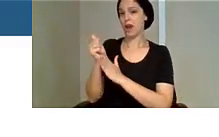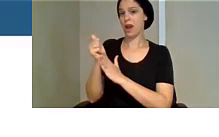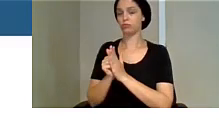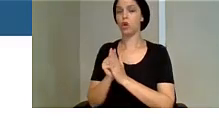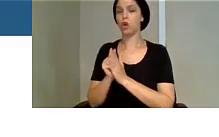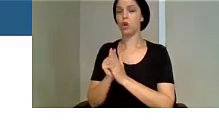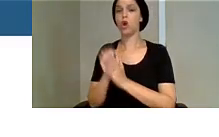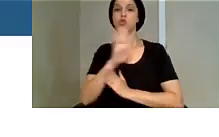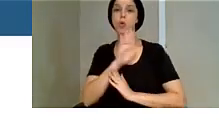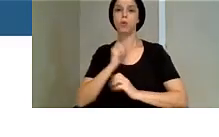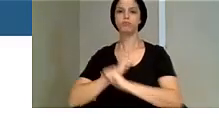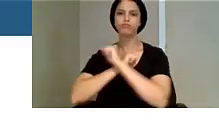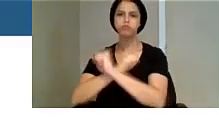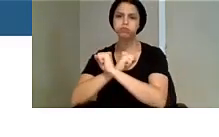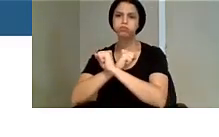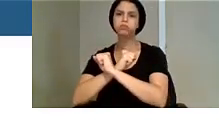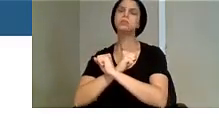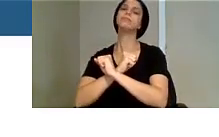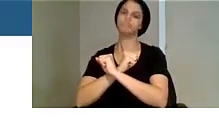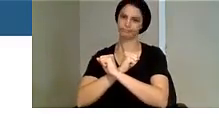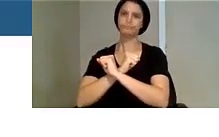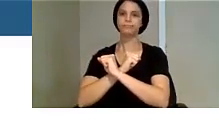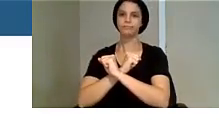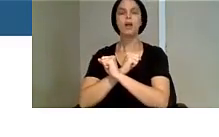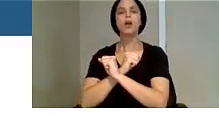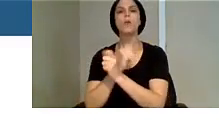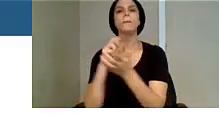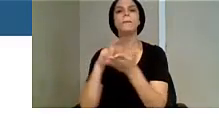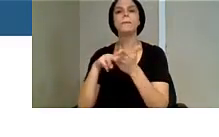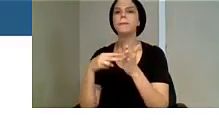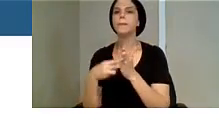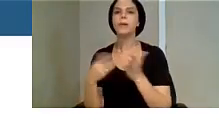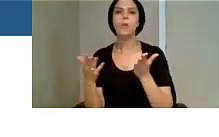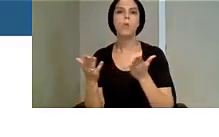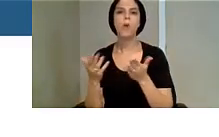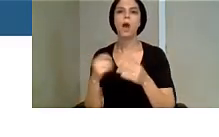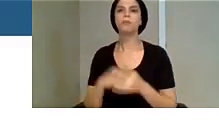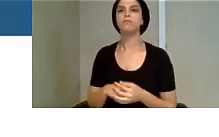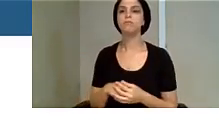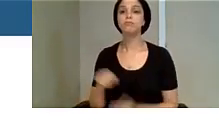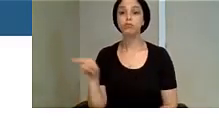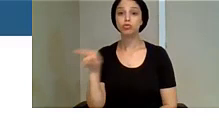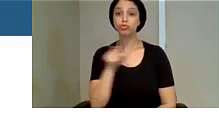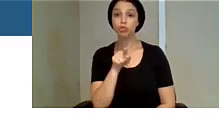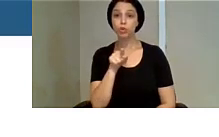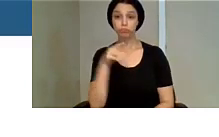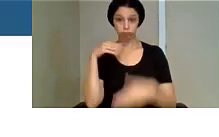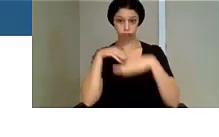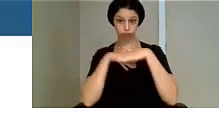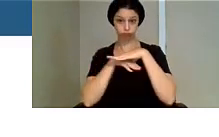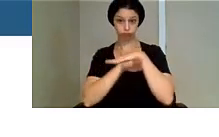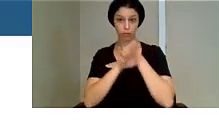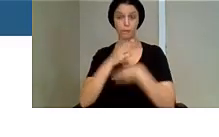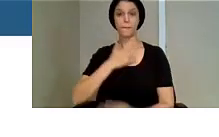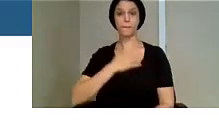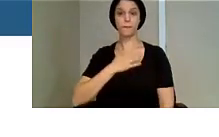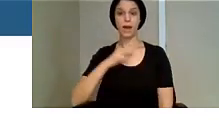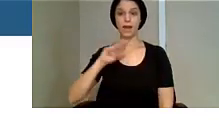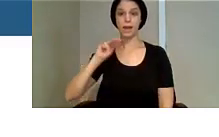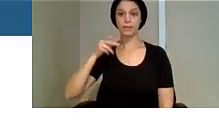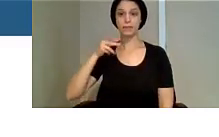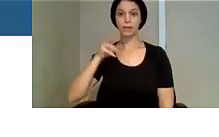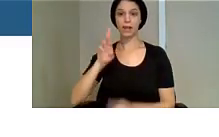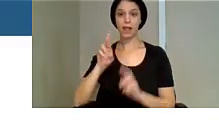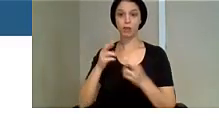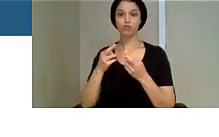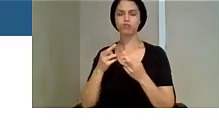is one as an observer, and so that means you can see all the courses that your child is enrolled